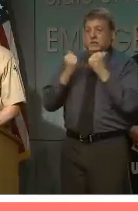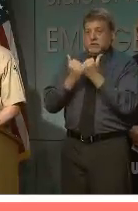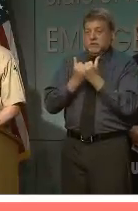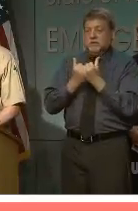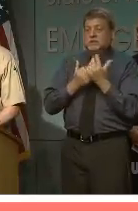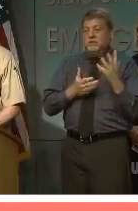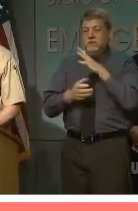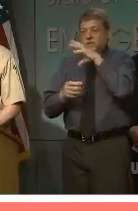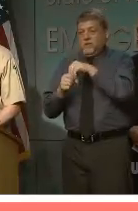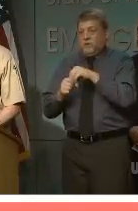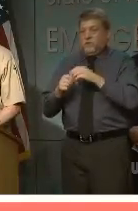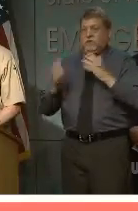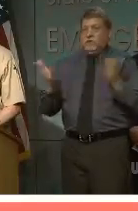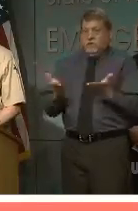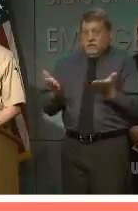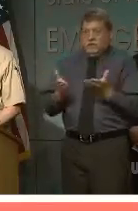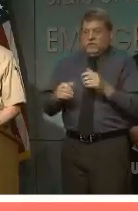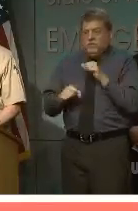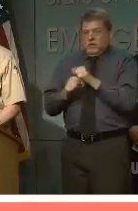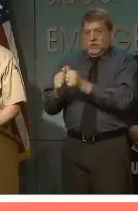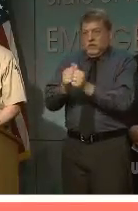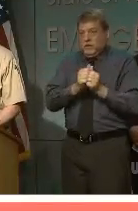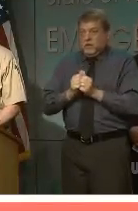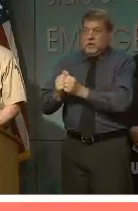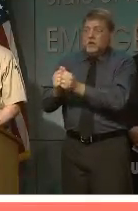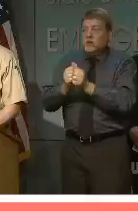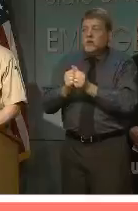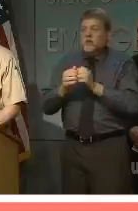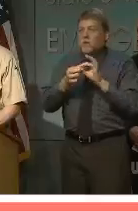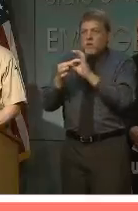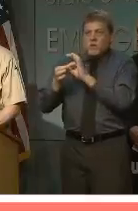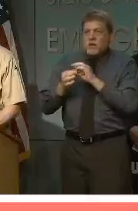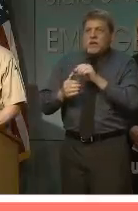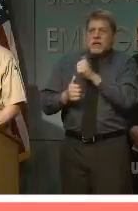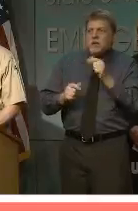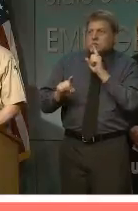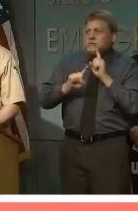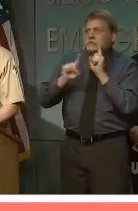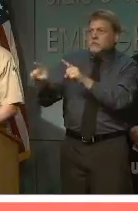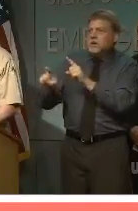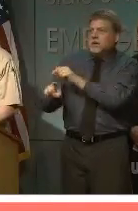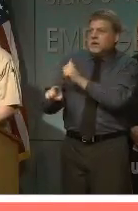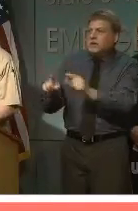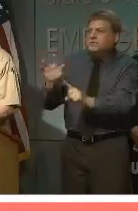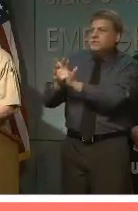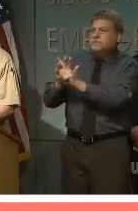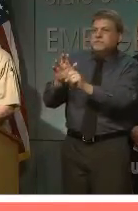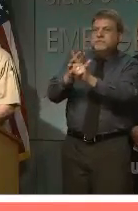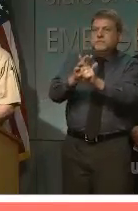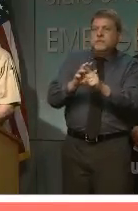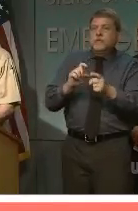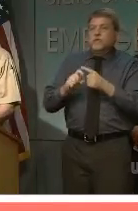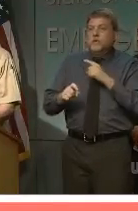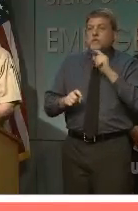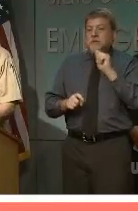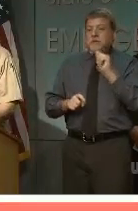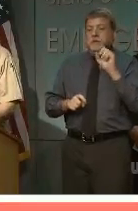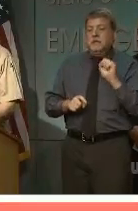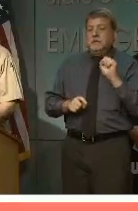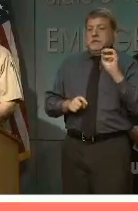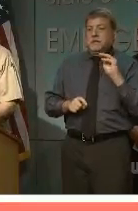of our private sector, are here at the State EOC coordinating the response to the impacts for Tropical Storm